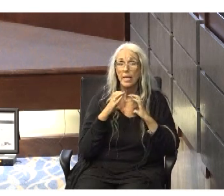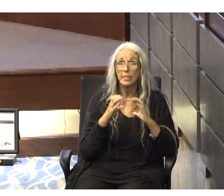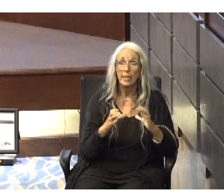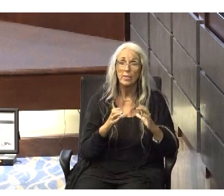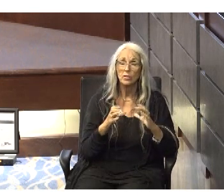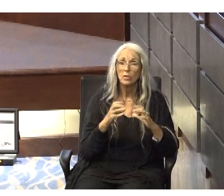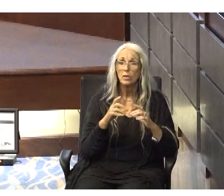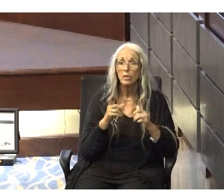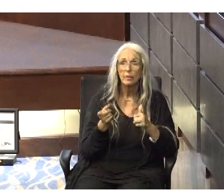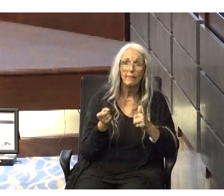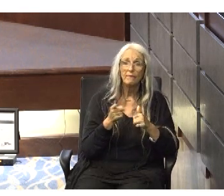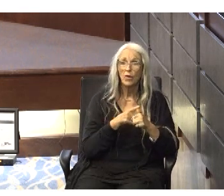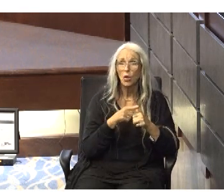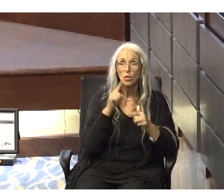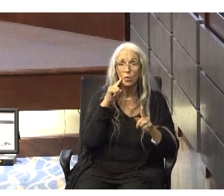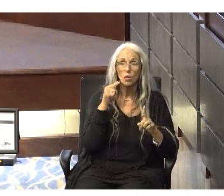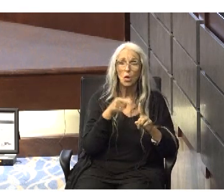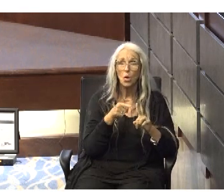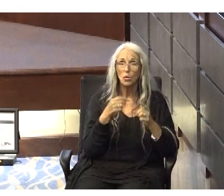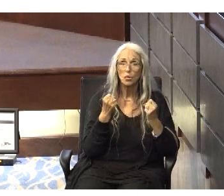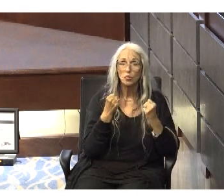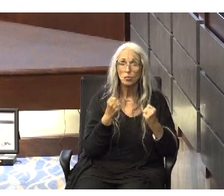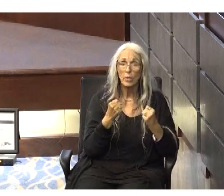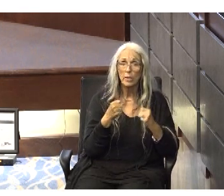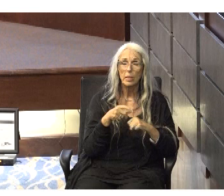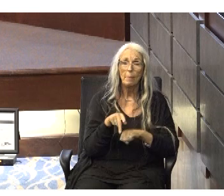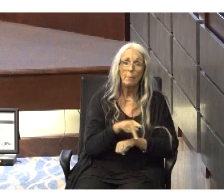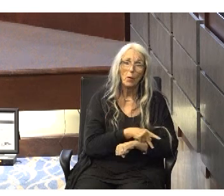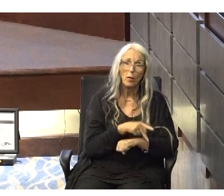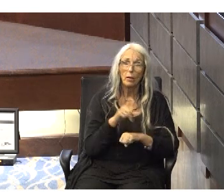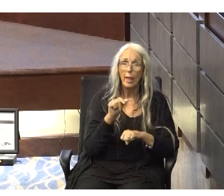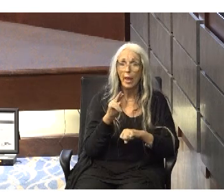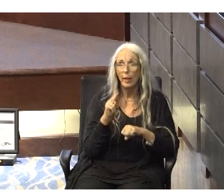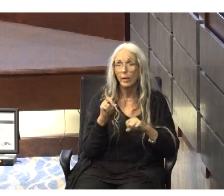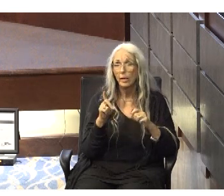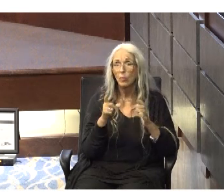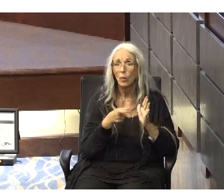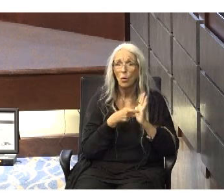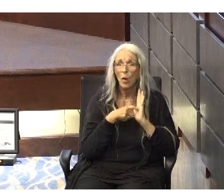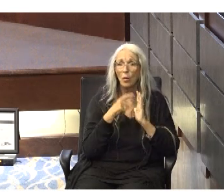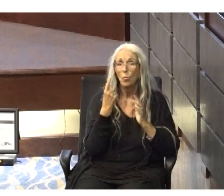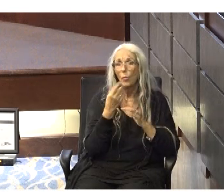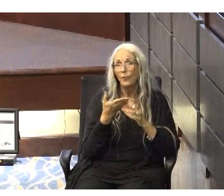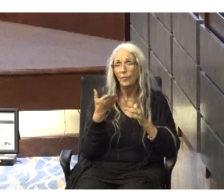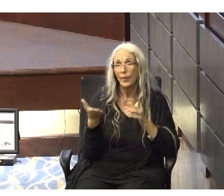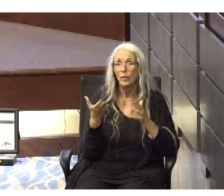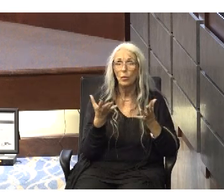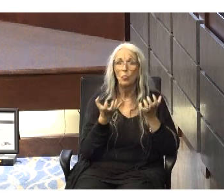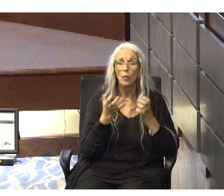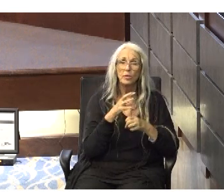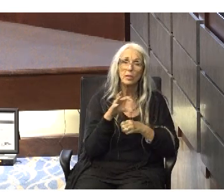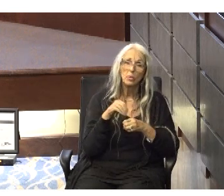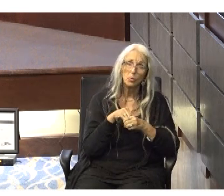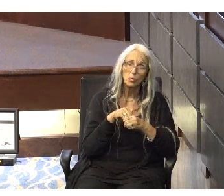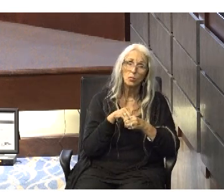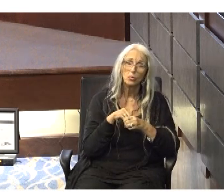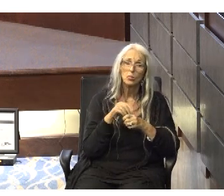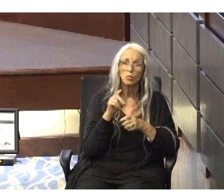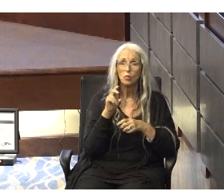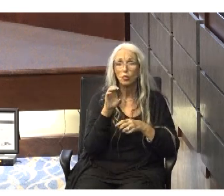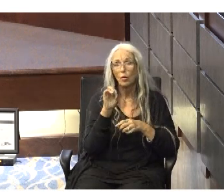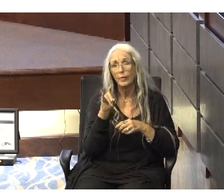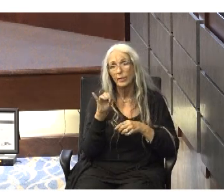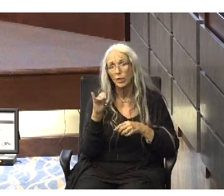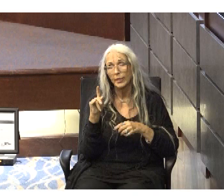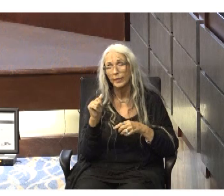number one goal is going to be to strengthen our parkland dedication requirement. And one of the things we would like to include is a criteria for land